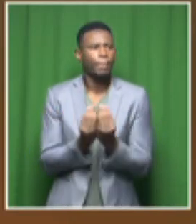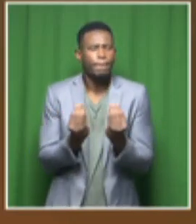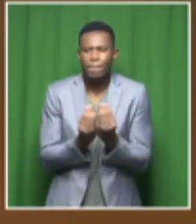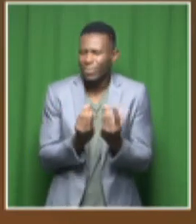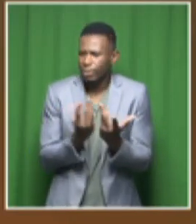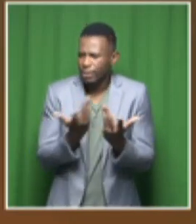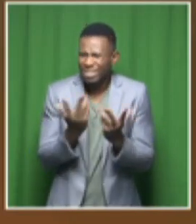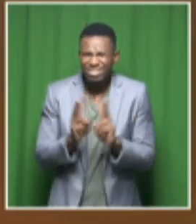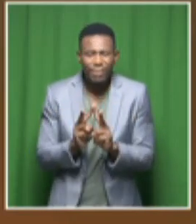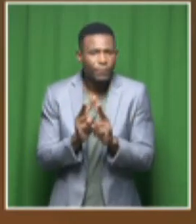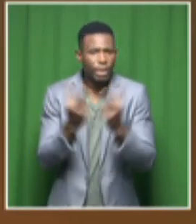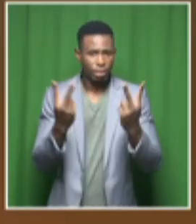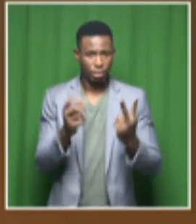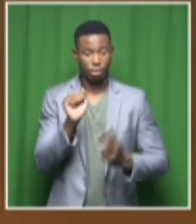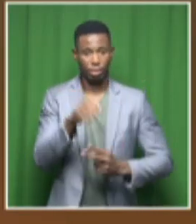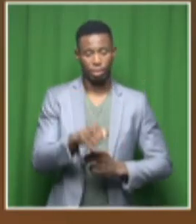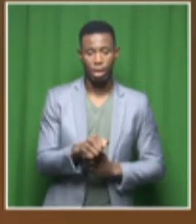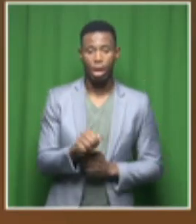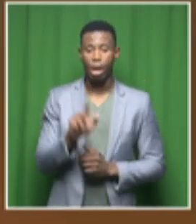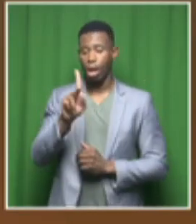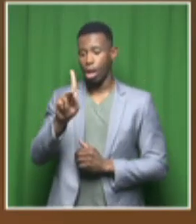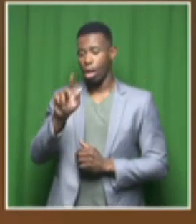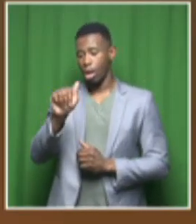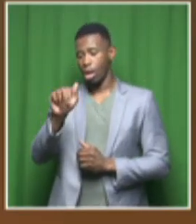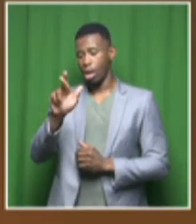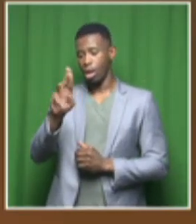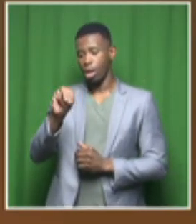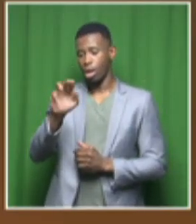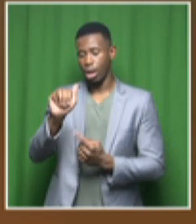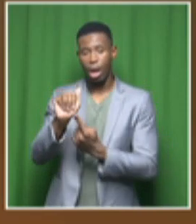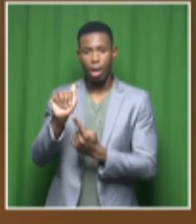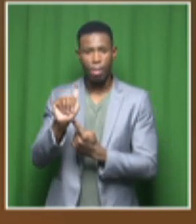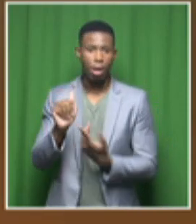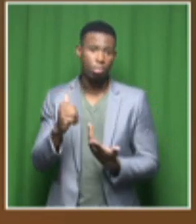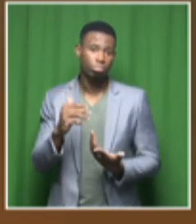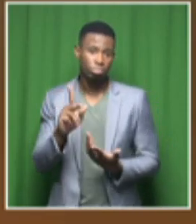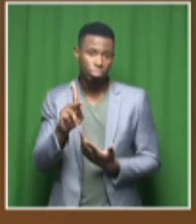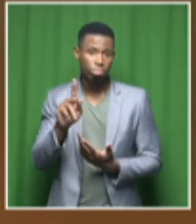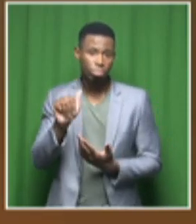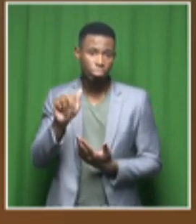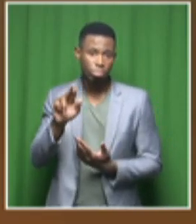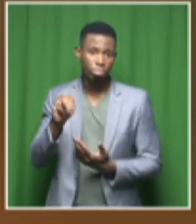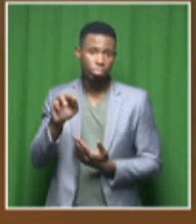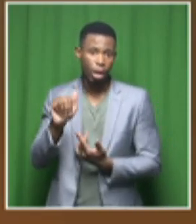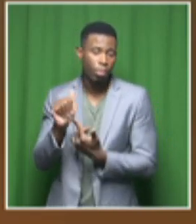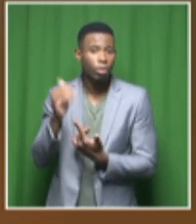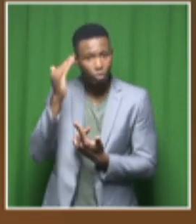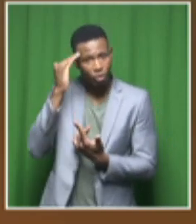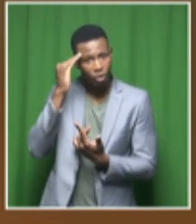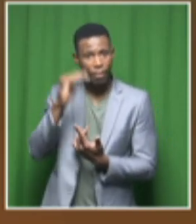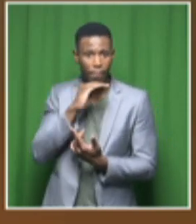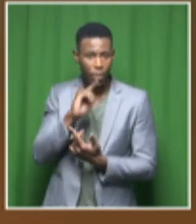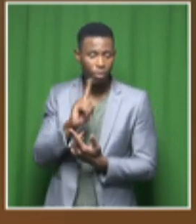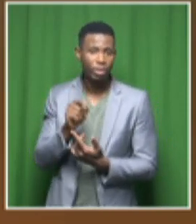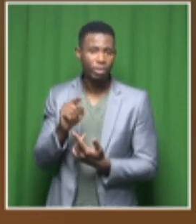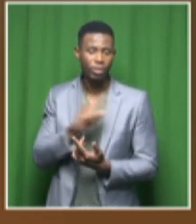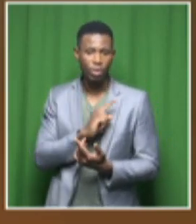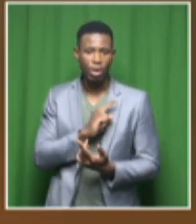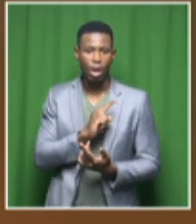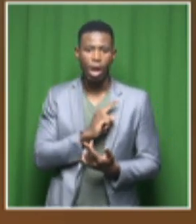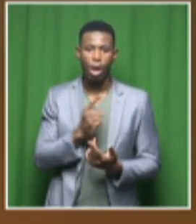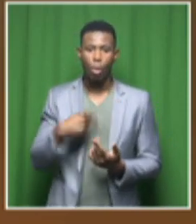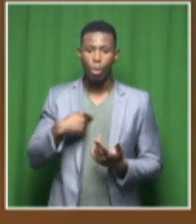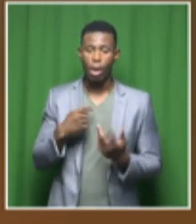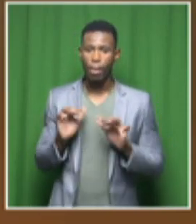sense. Then the karma is basically this real course in the sense that we, as human beings, we take with us